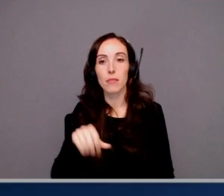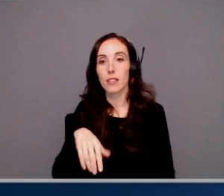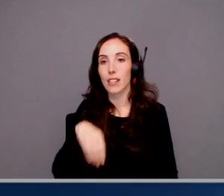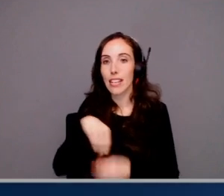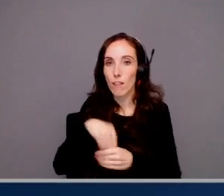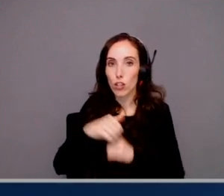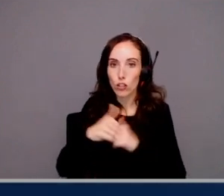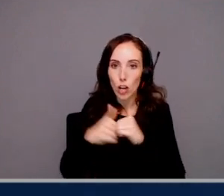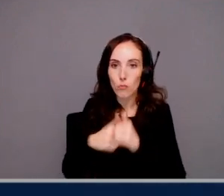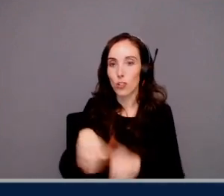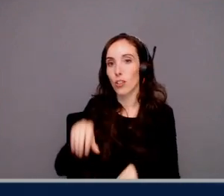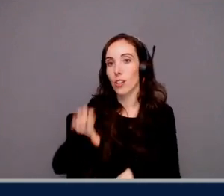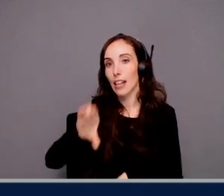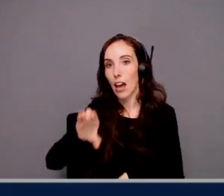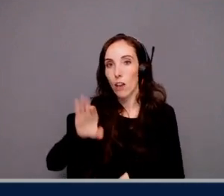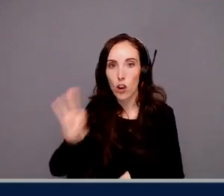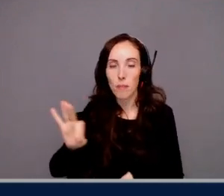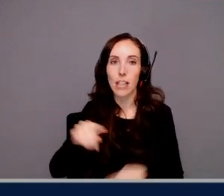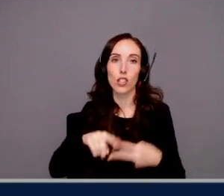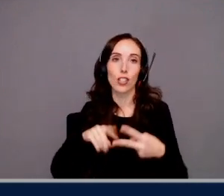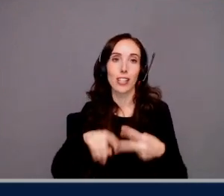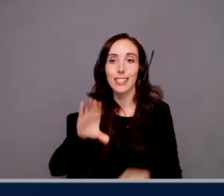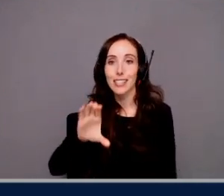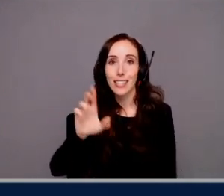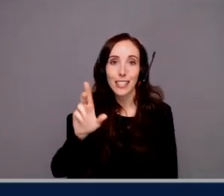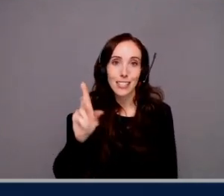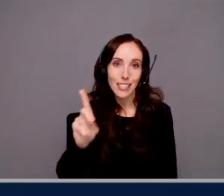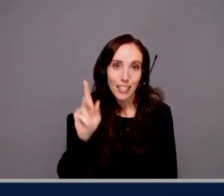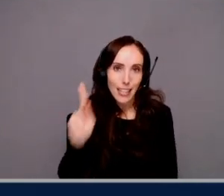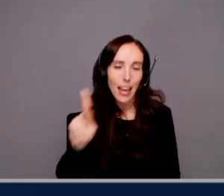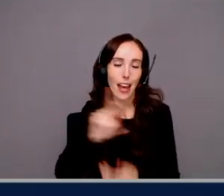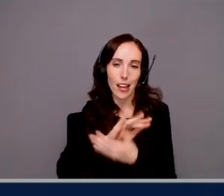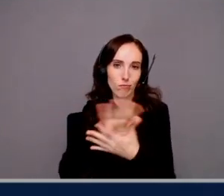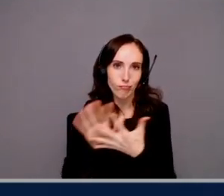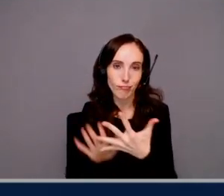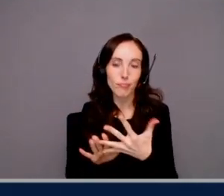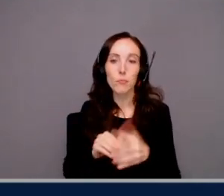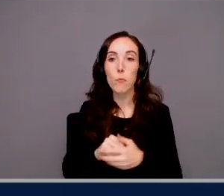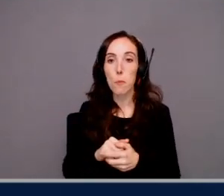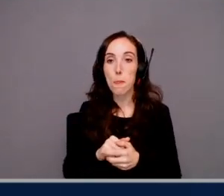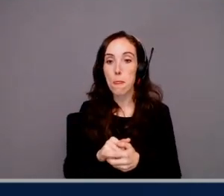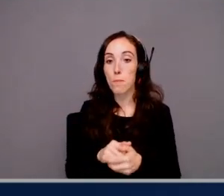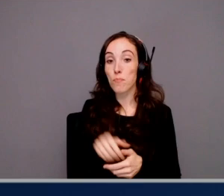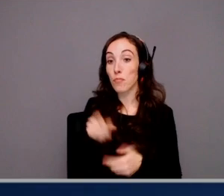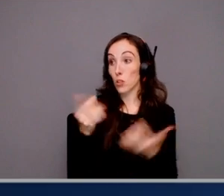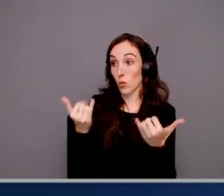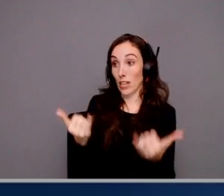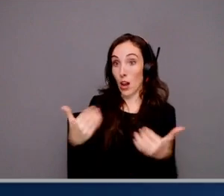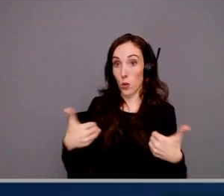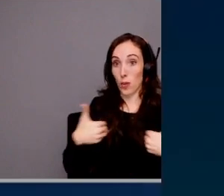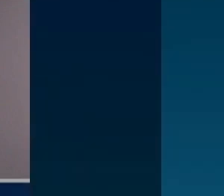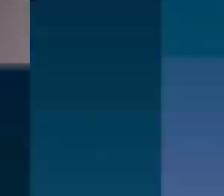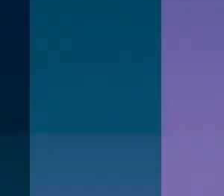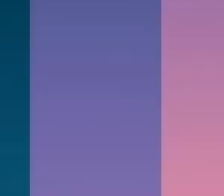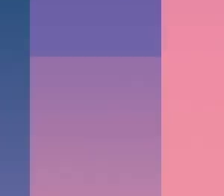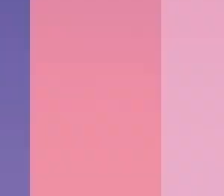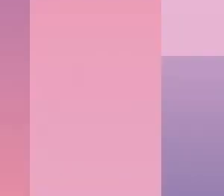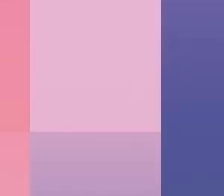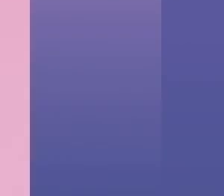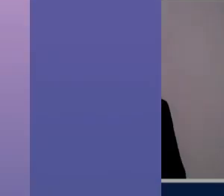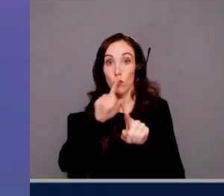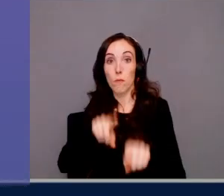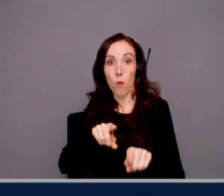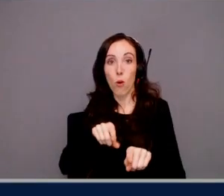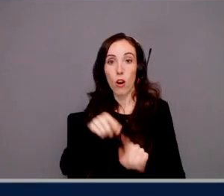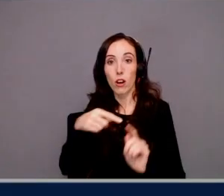as CloudFormation, CDK, and Terraform. So here we are. It has reported a few issues, and we've